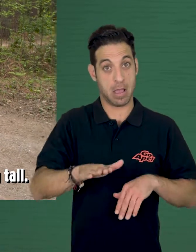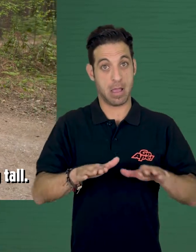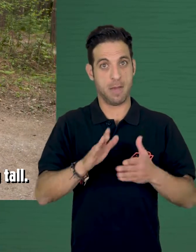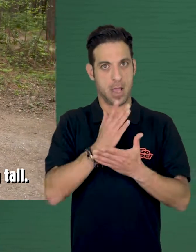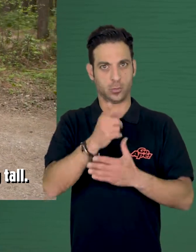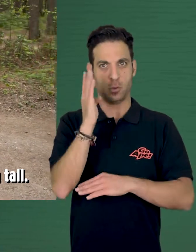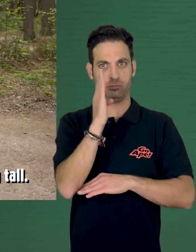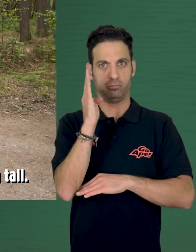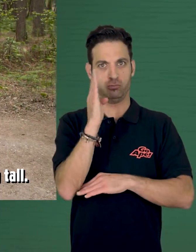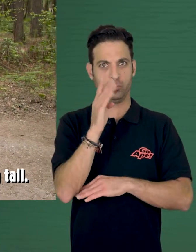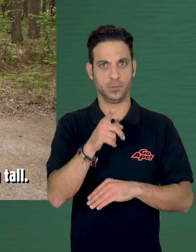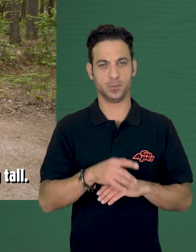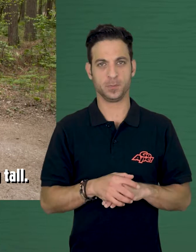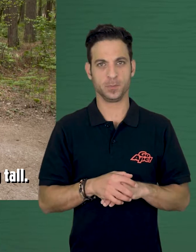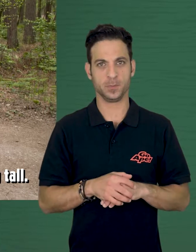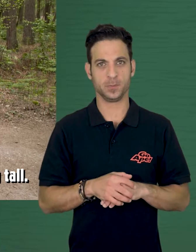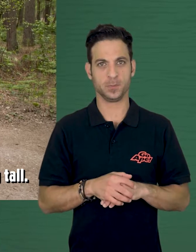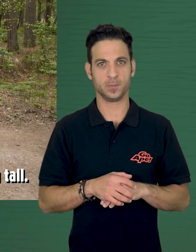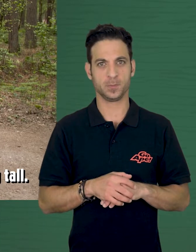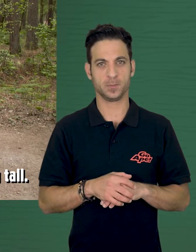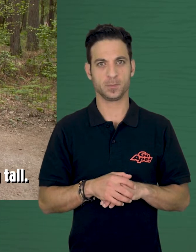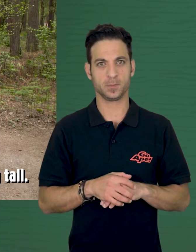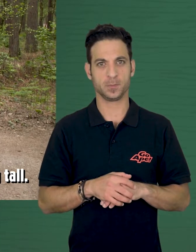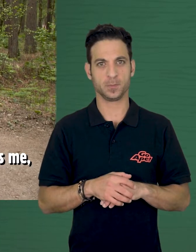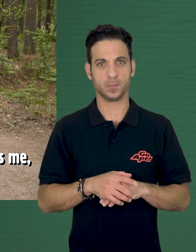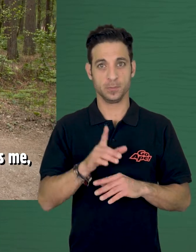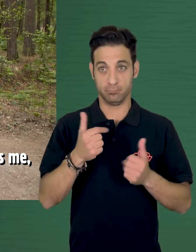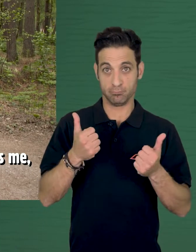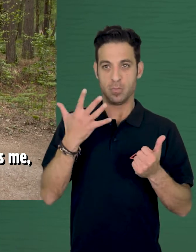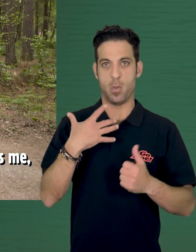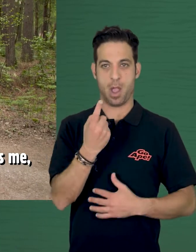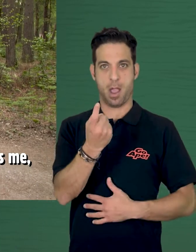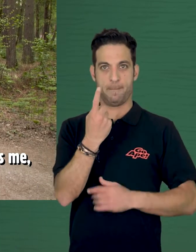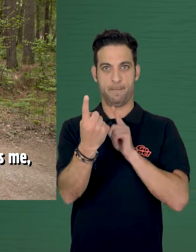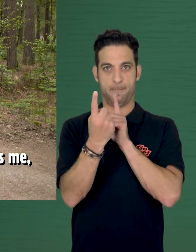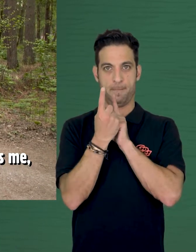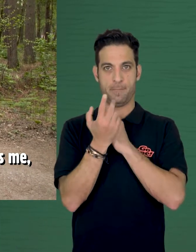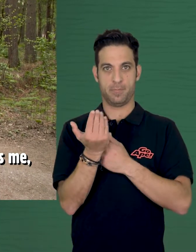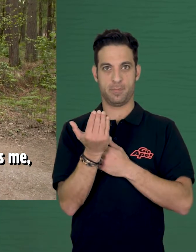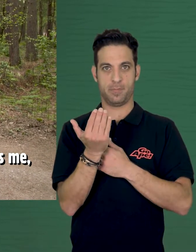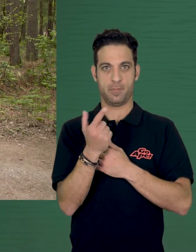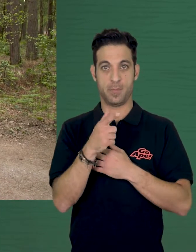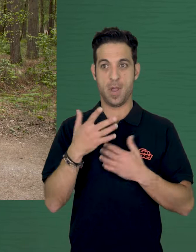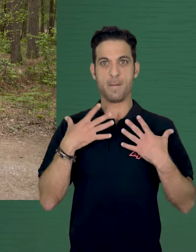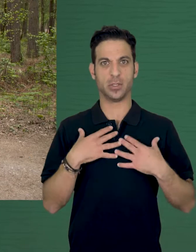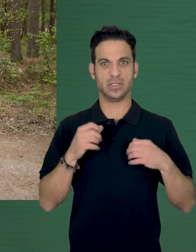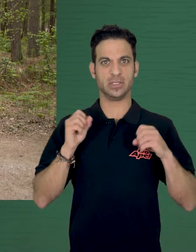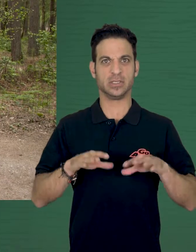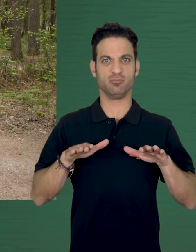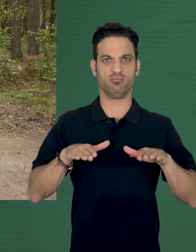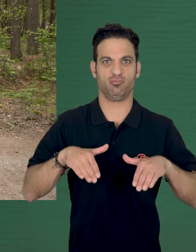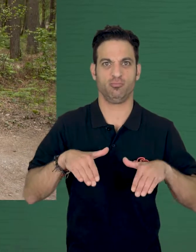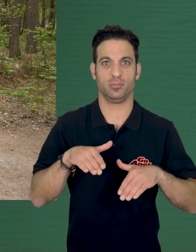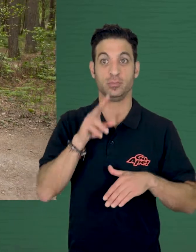Dan, making sure you get that nice neutral position, keeping tall. So what I want you to do now is come forward towards me, so put some weight into your